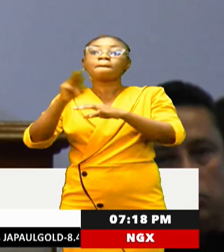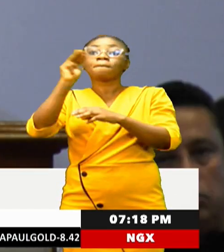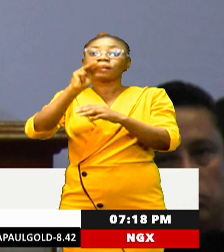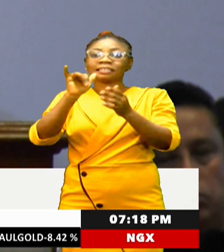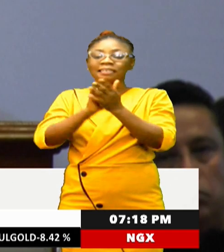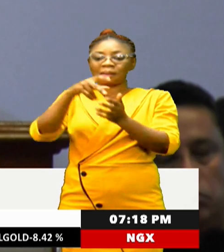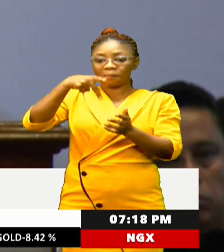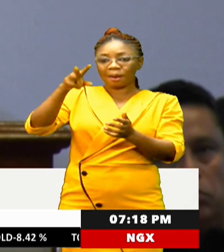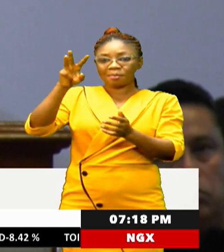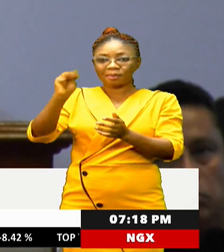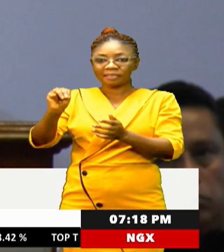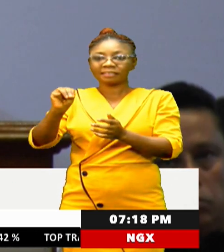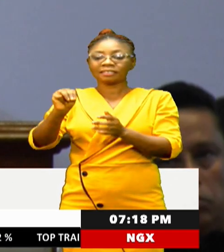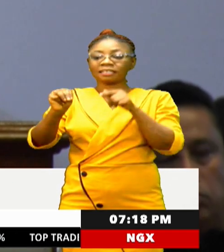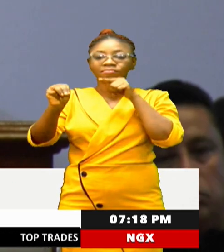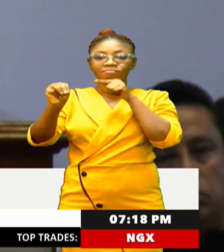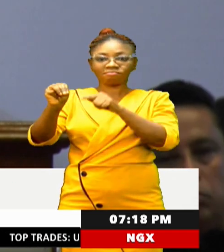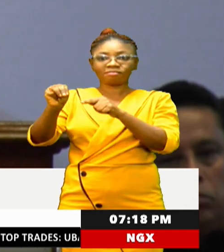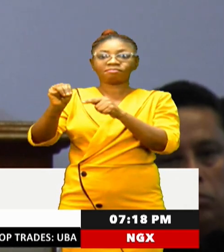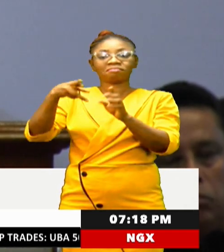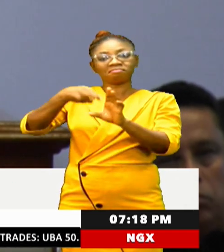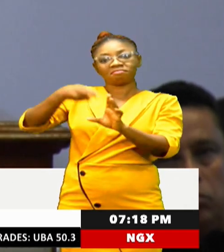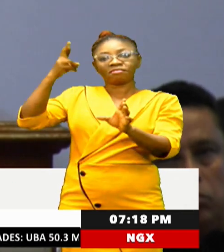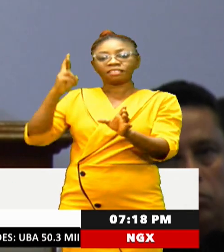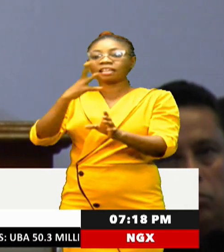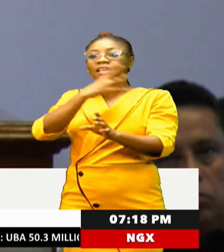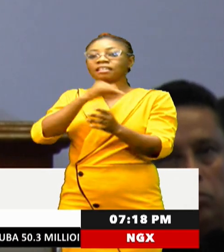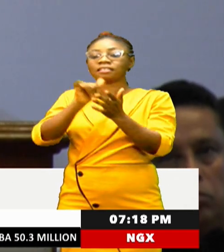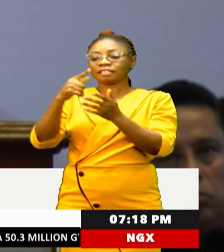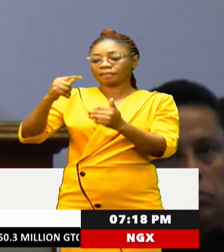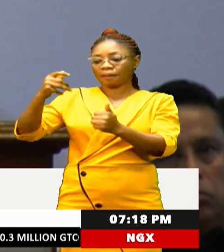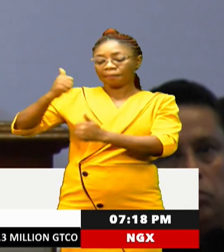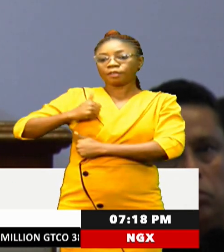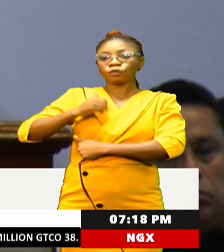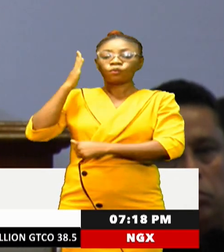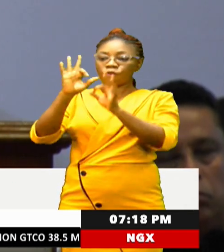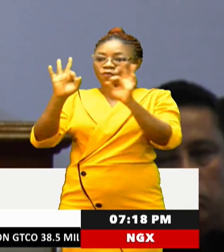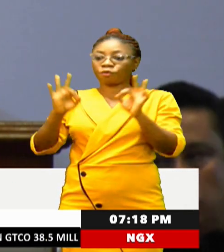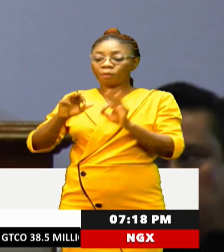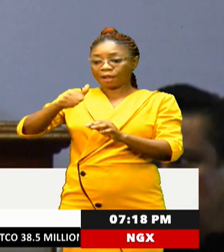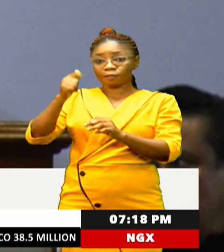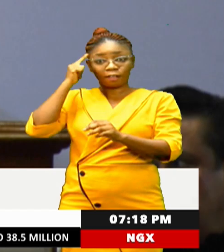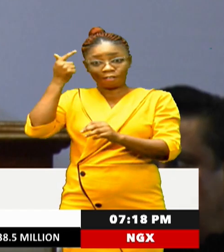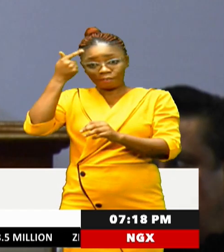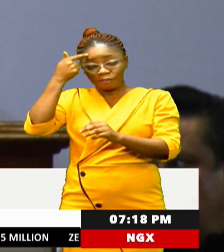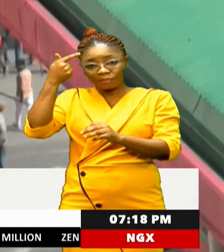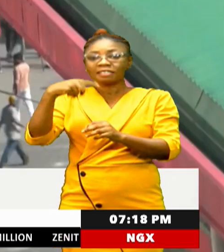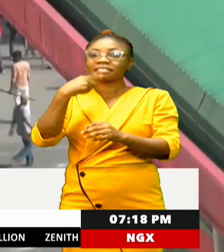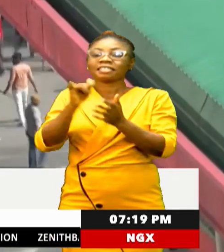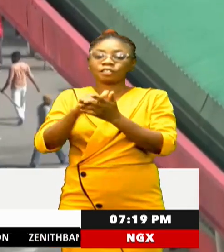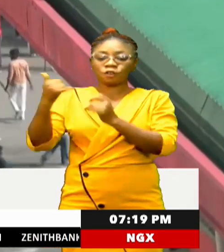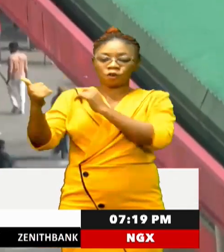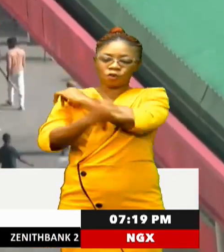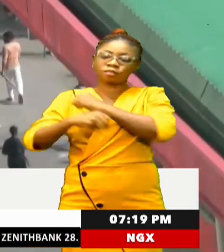Prime Minister Sheikh Hasina had resigned and that the military would form an interim government. He said the country has suffered a